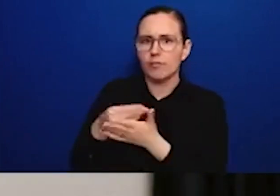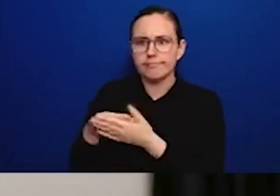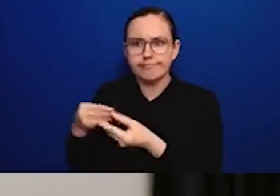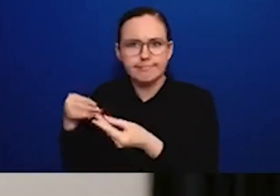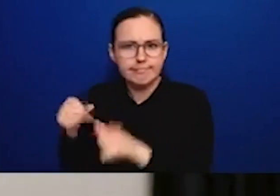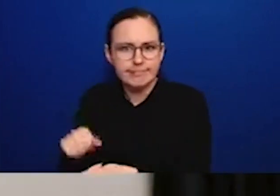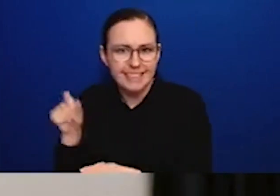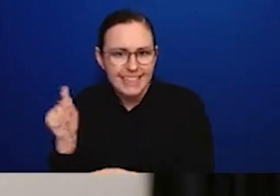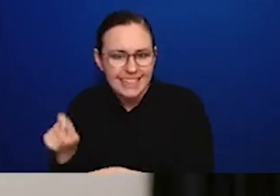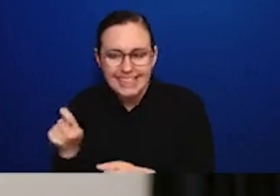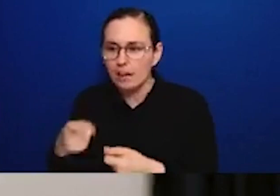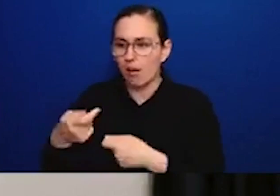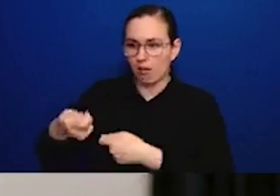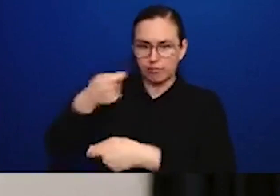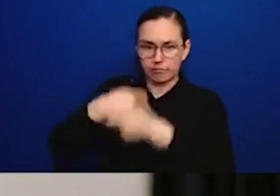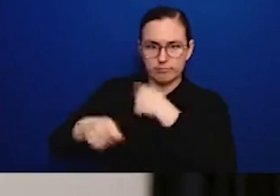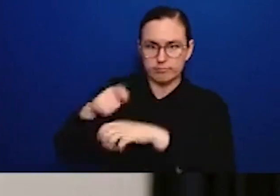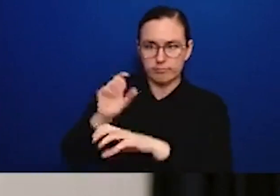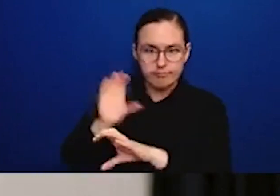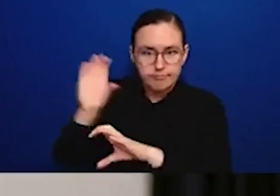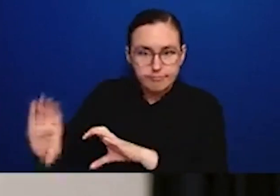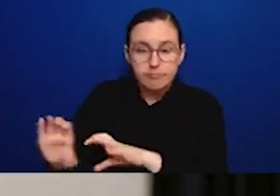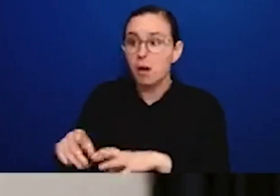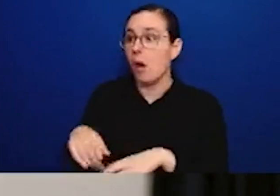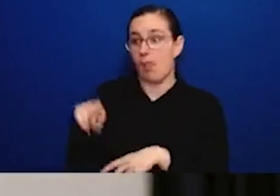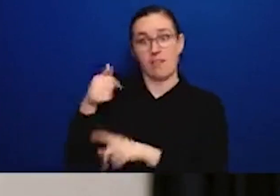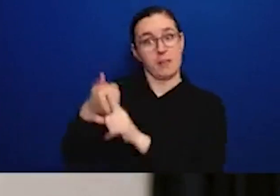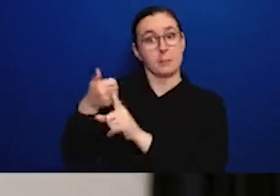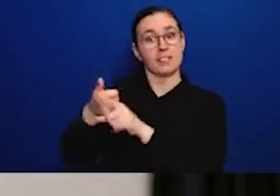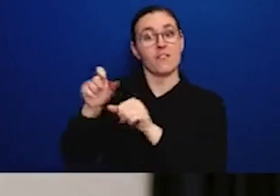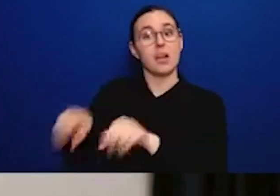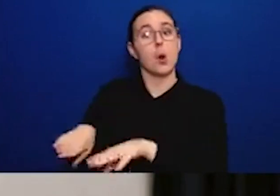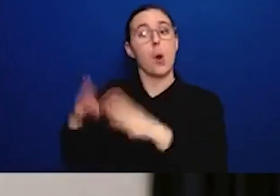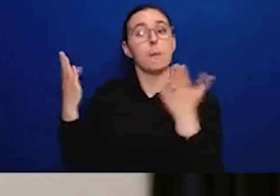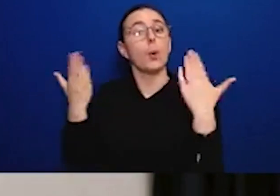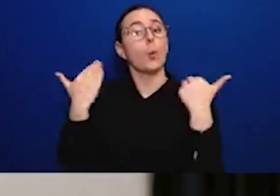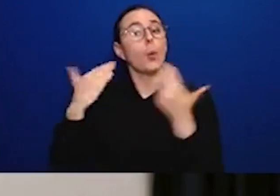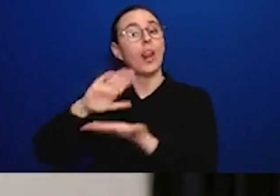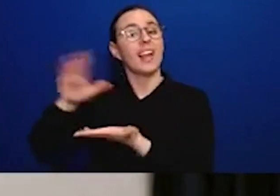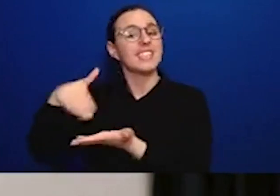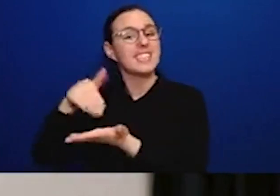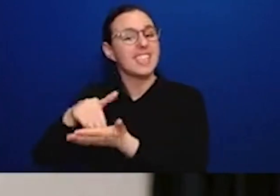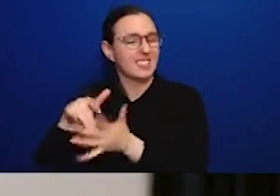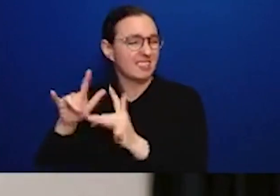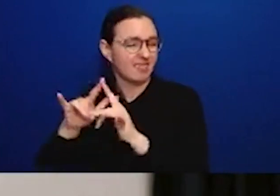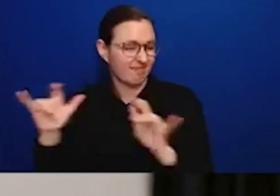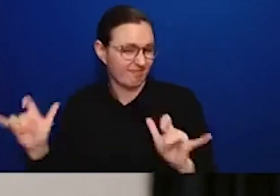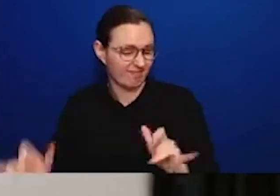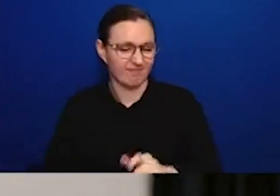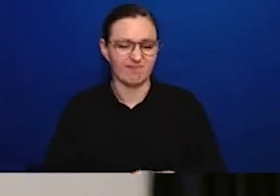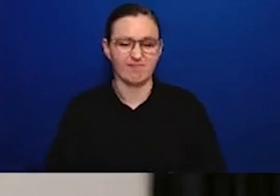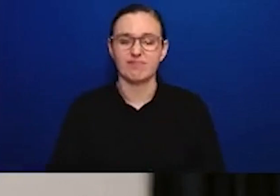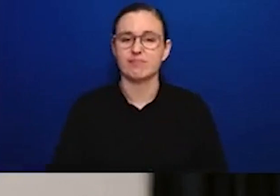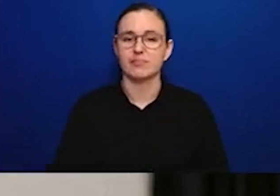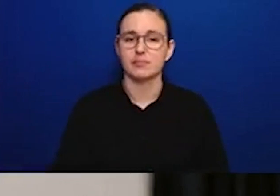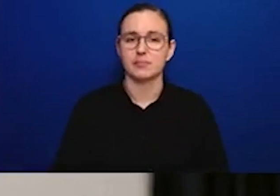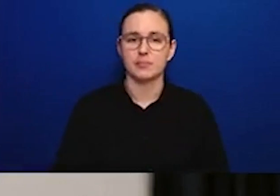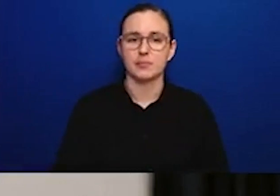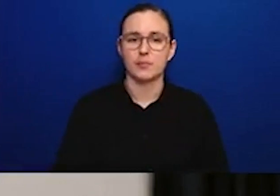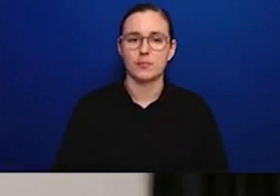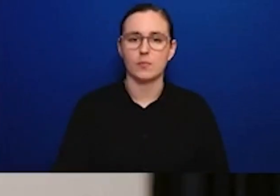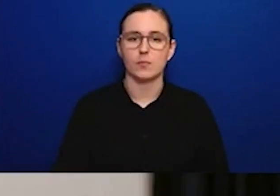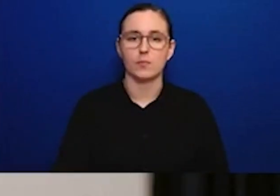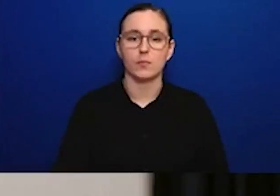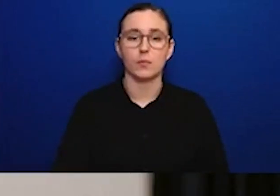cooling centres. To help people prepare, the province has also created a new Extreme Heat Preparedness Guide, which